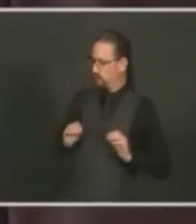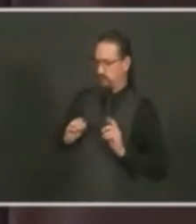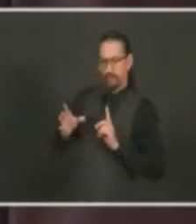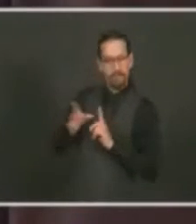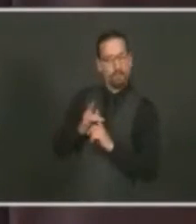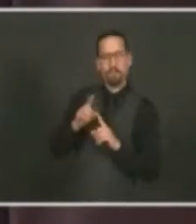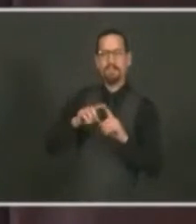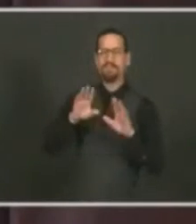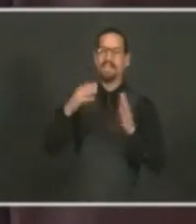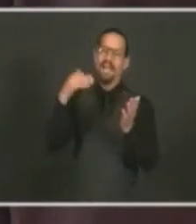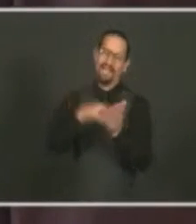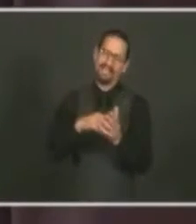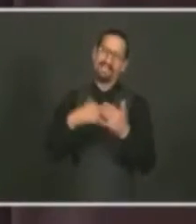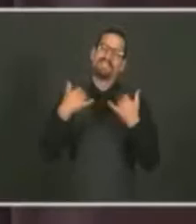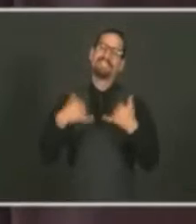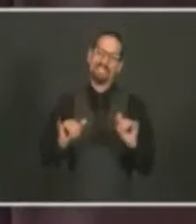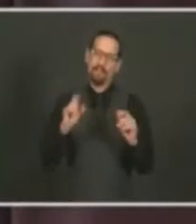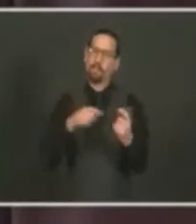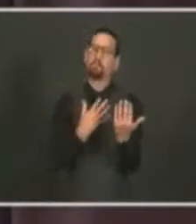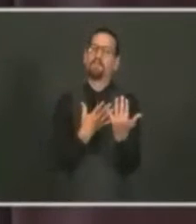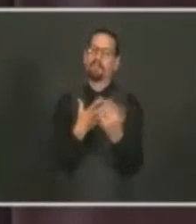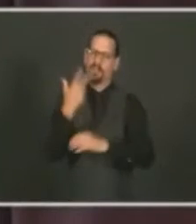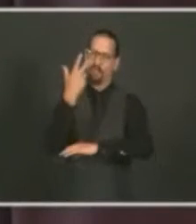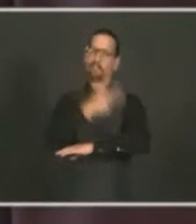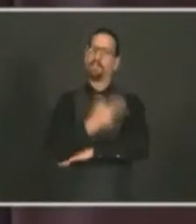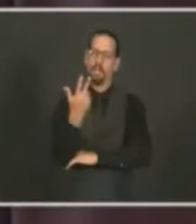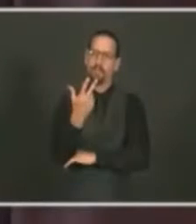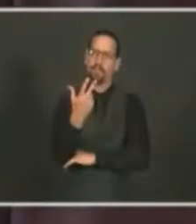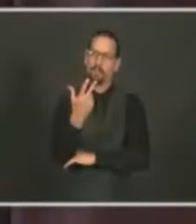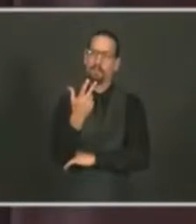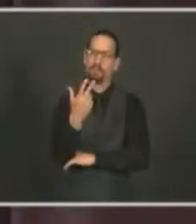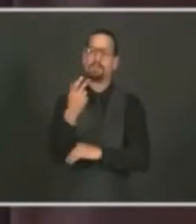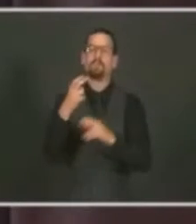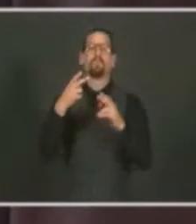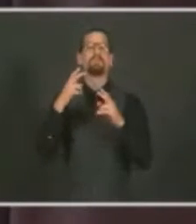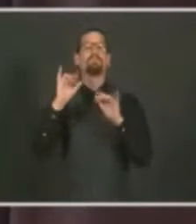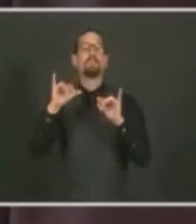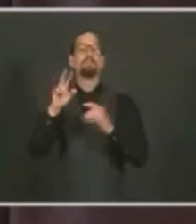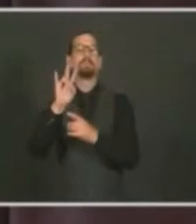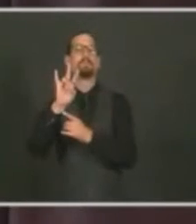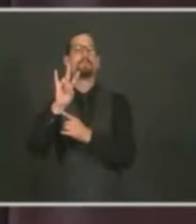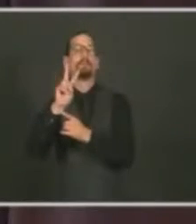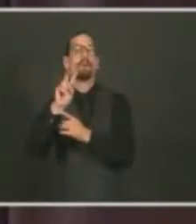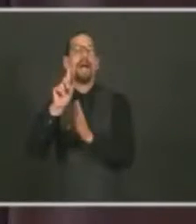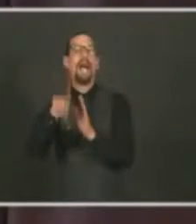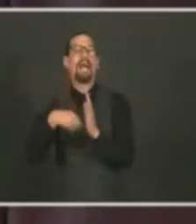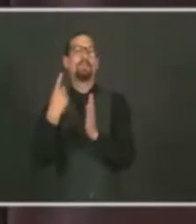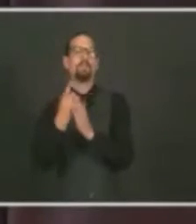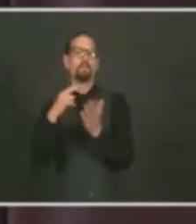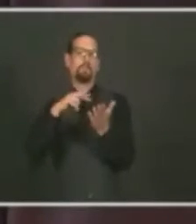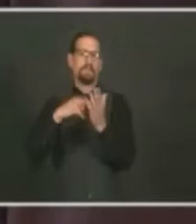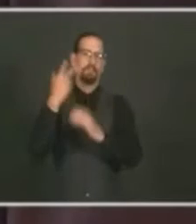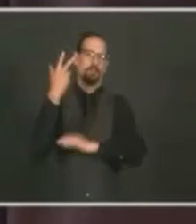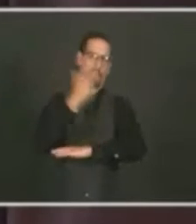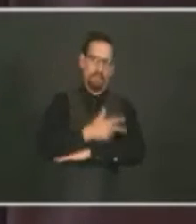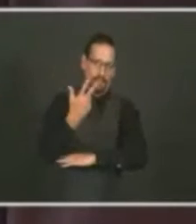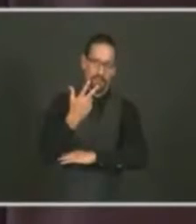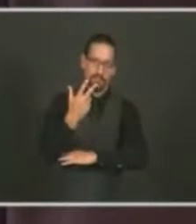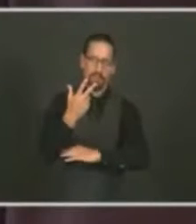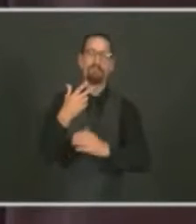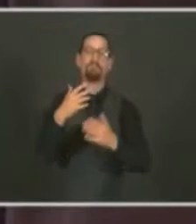If you were tested because you were told you were close contact, then you still need to quarantine